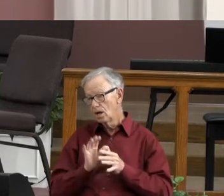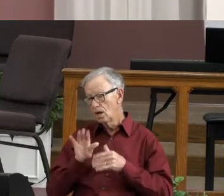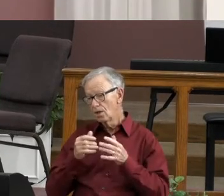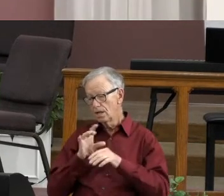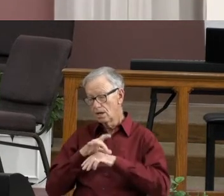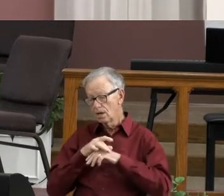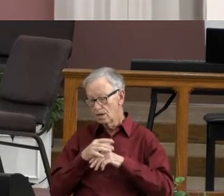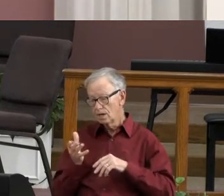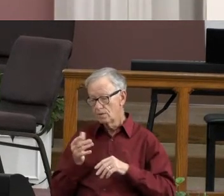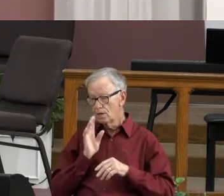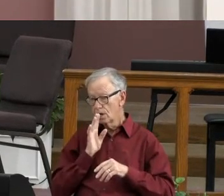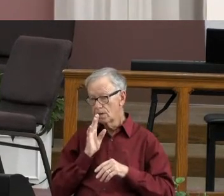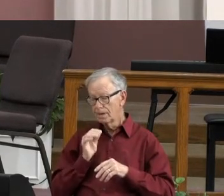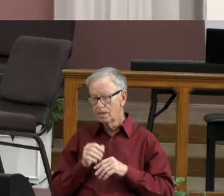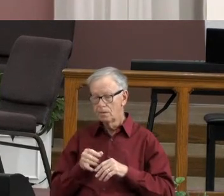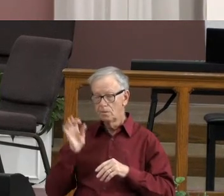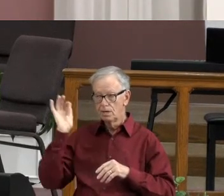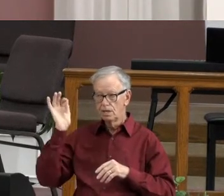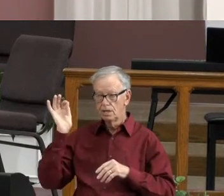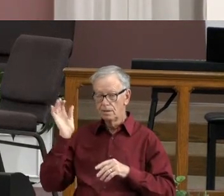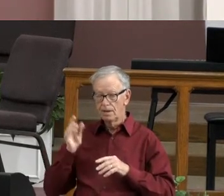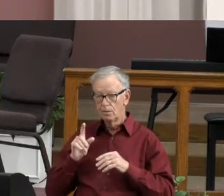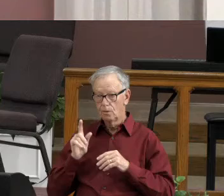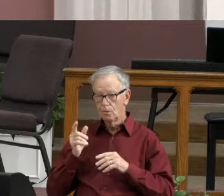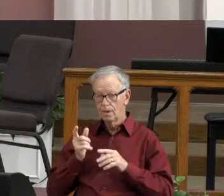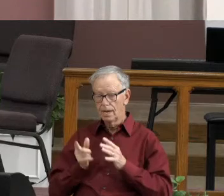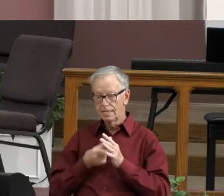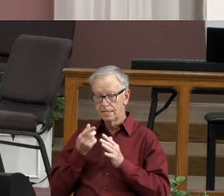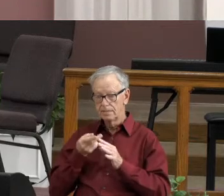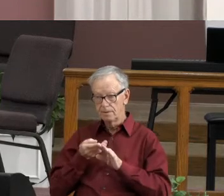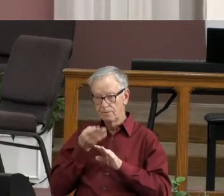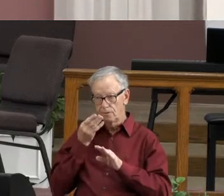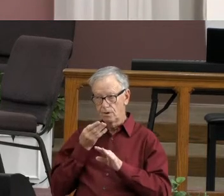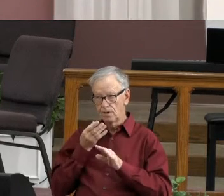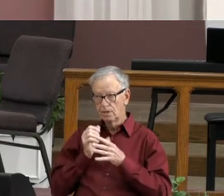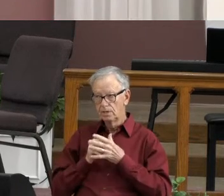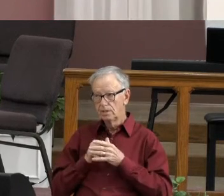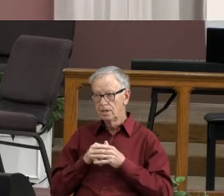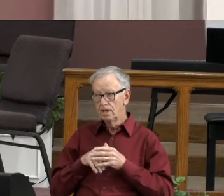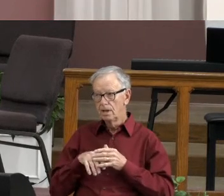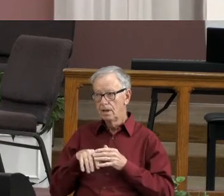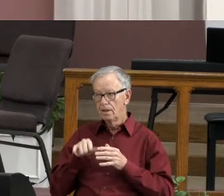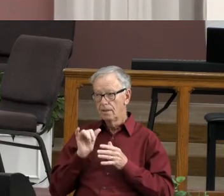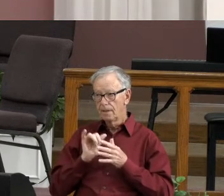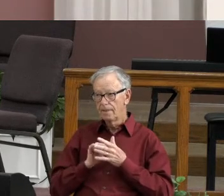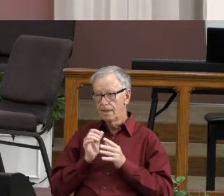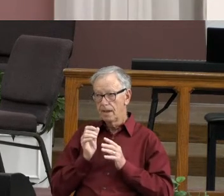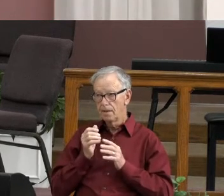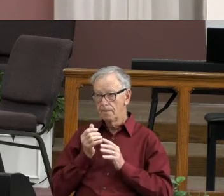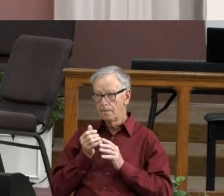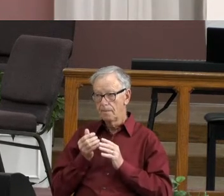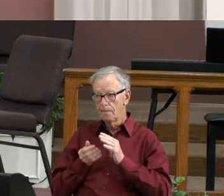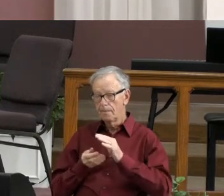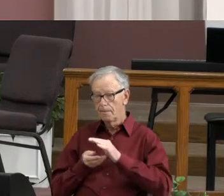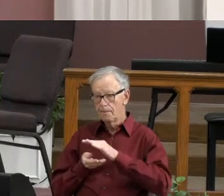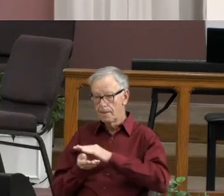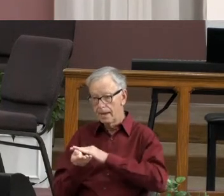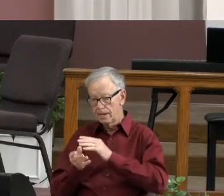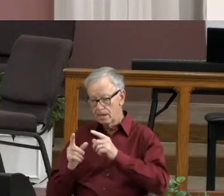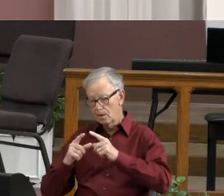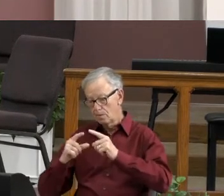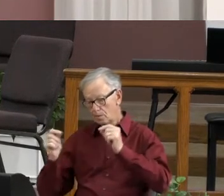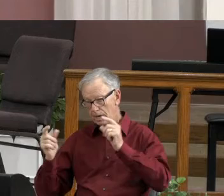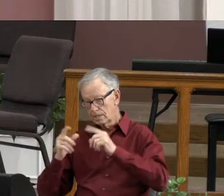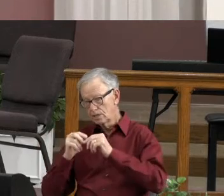as we've talked about, I've preached about once before, one of the things that we've talked about is the fact that they baked bricks and they used bricks